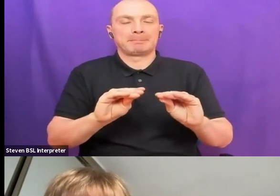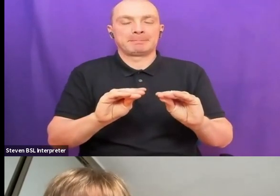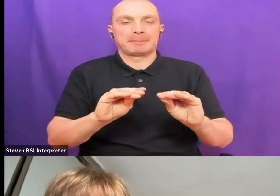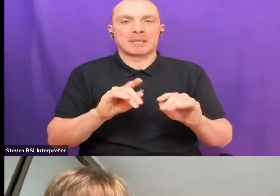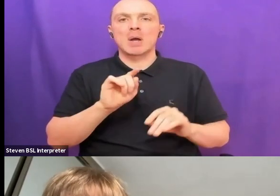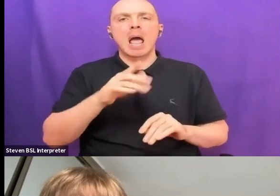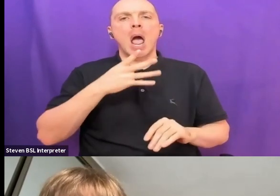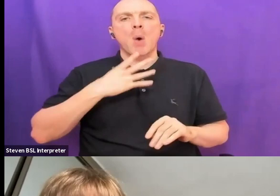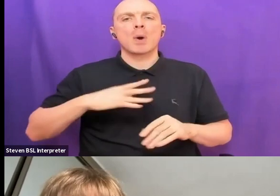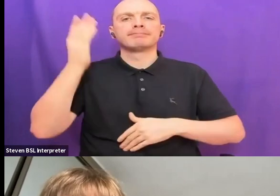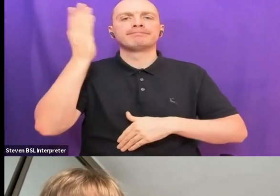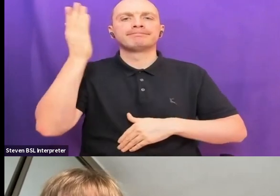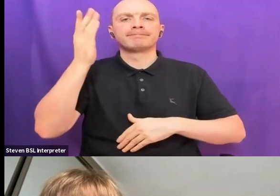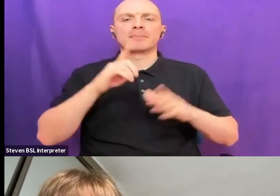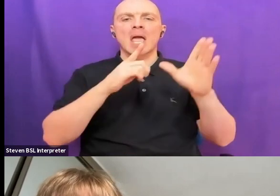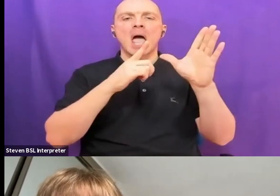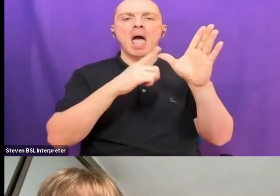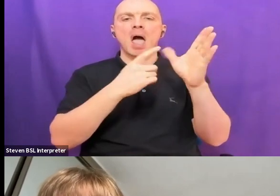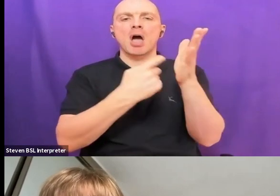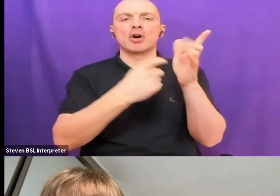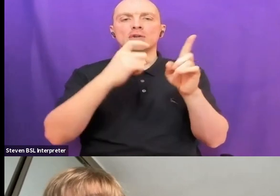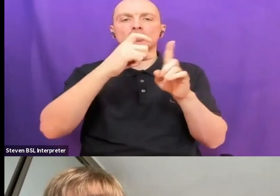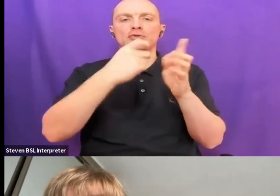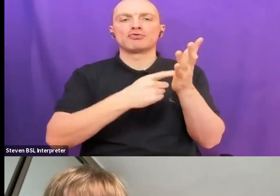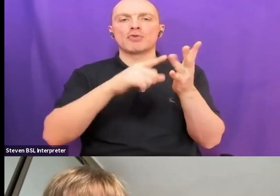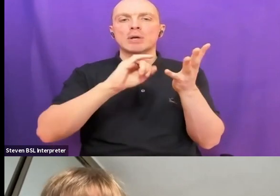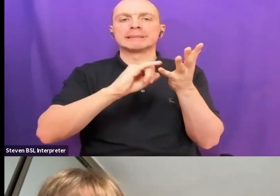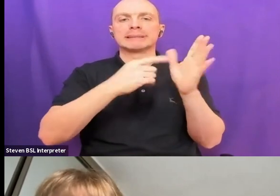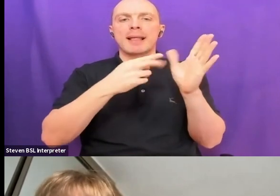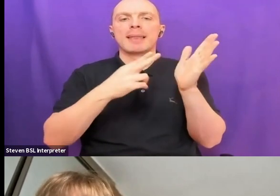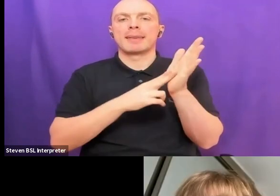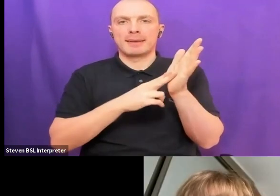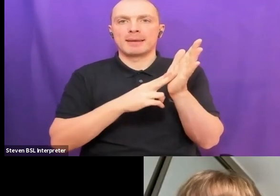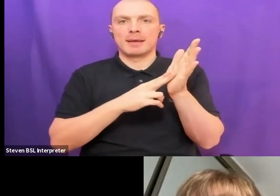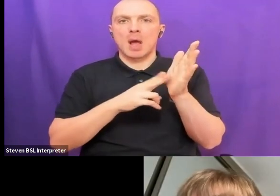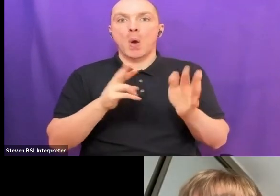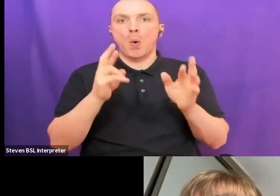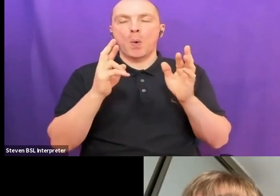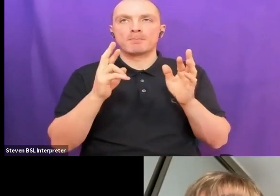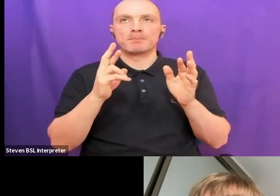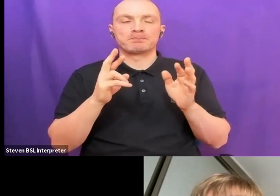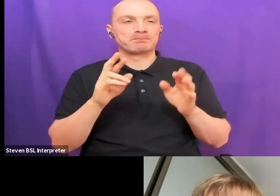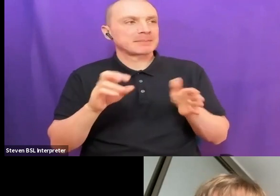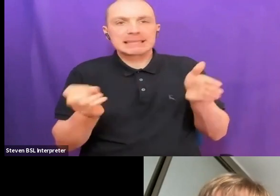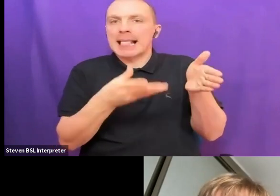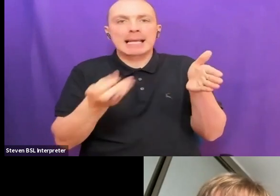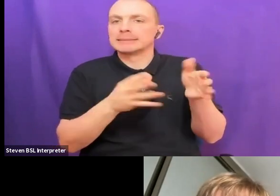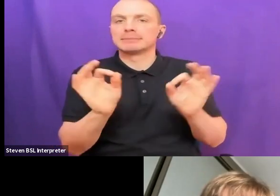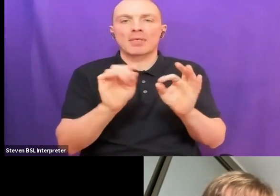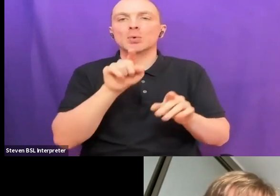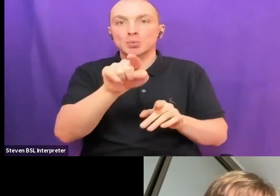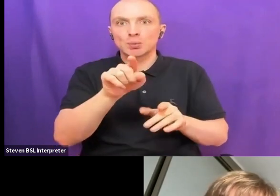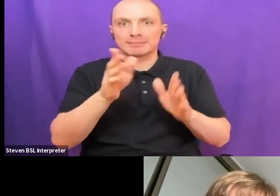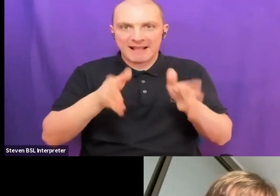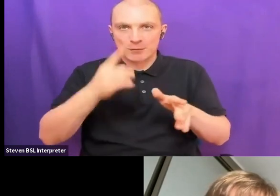using slides, so hopefully everybody will be able to conjure the pictures in their imagination. So